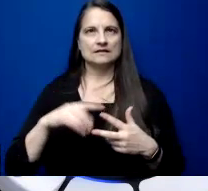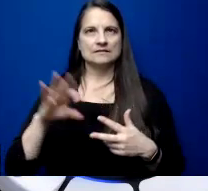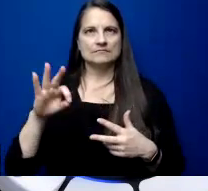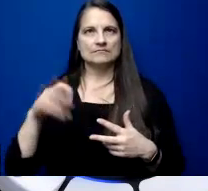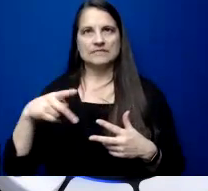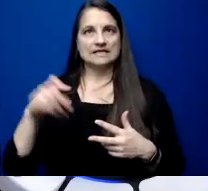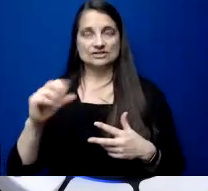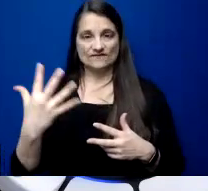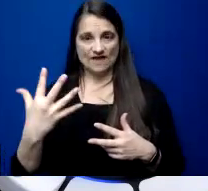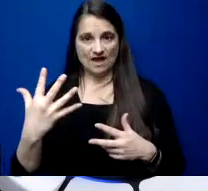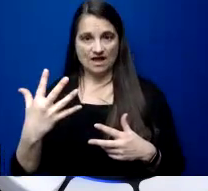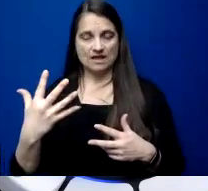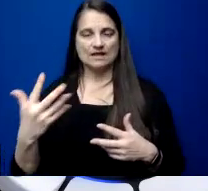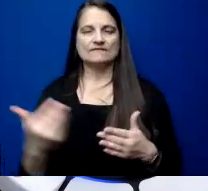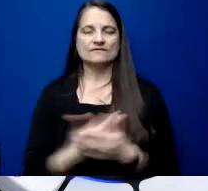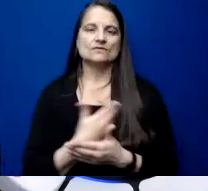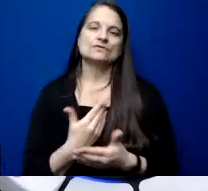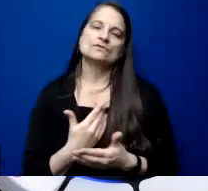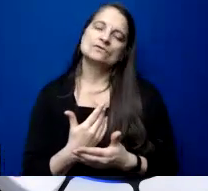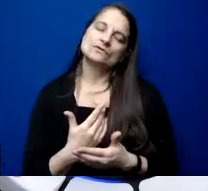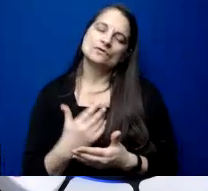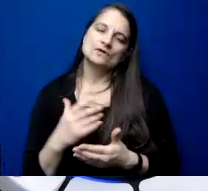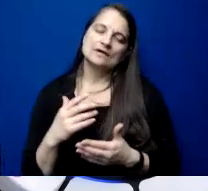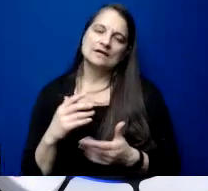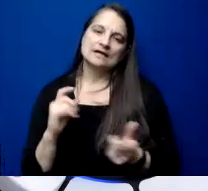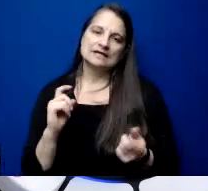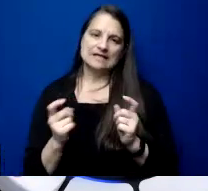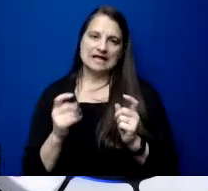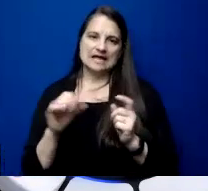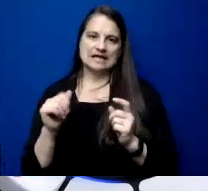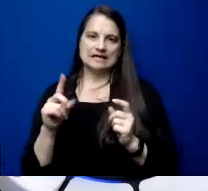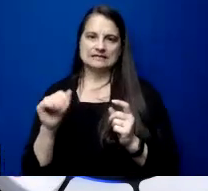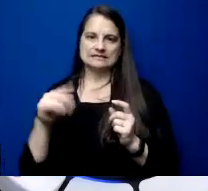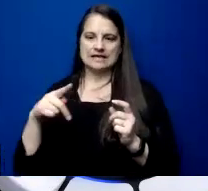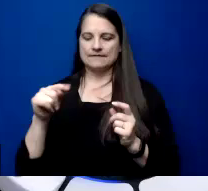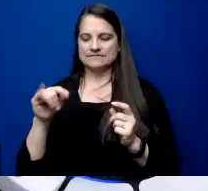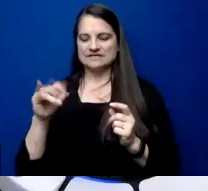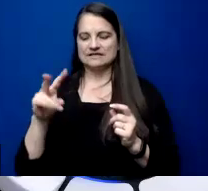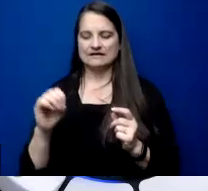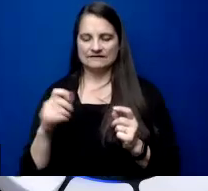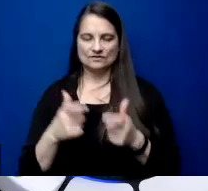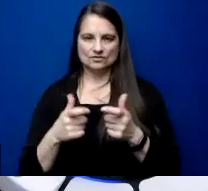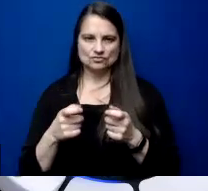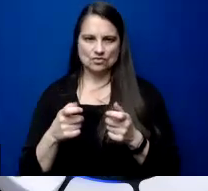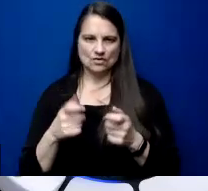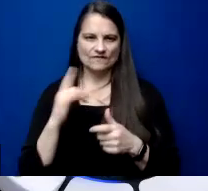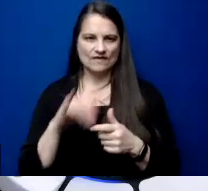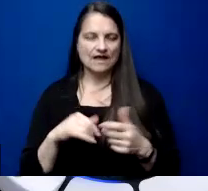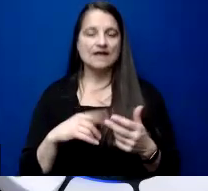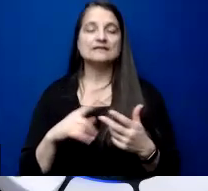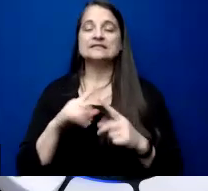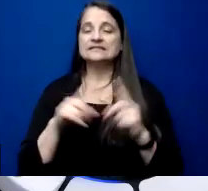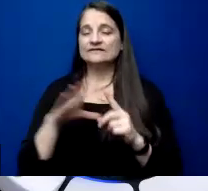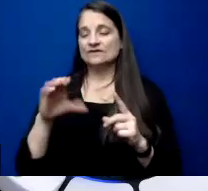5, the new adaptive controller for that, the Xbox adaptive controller, and we have different converters that can help you play it on